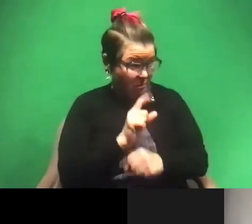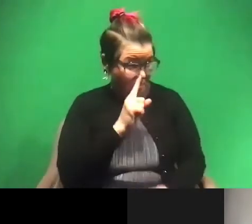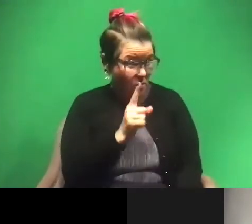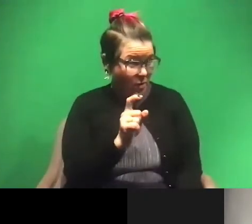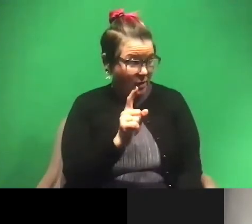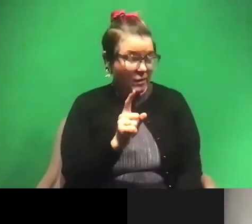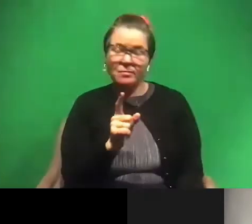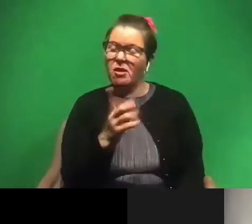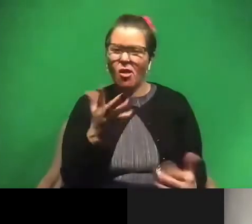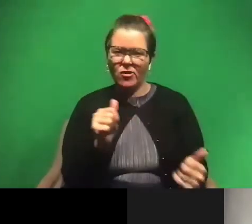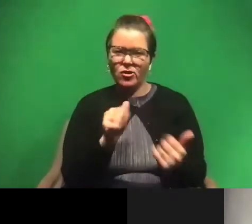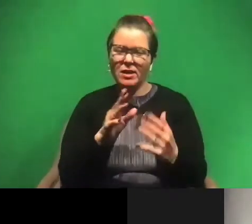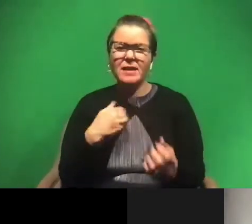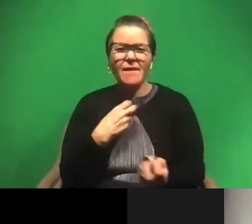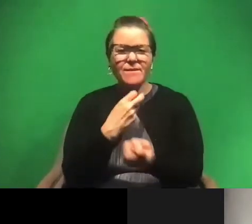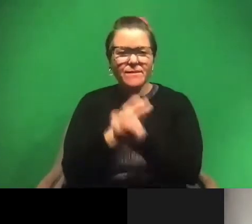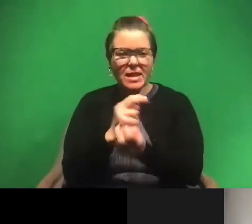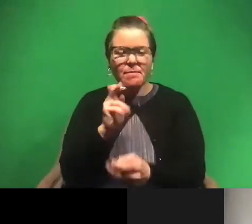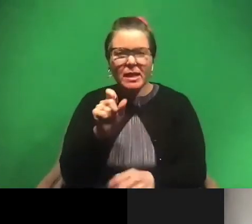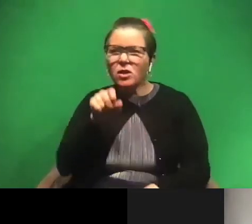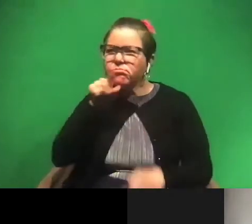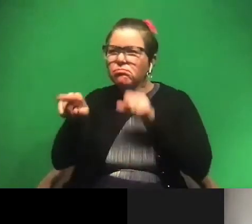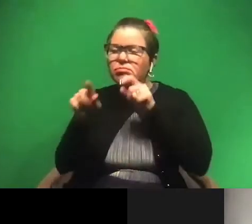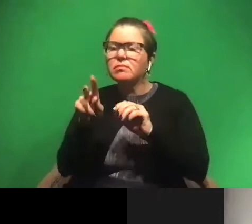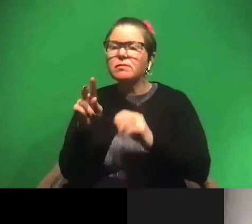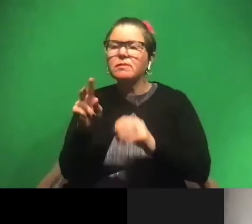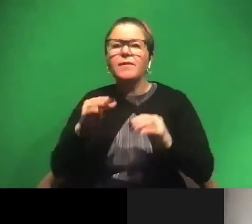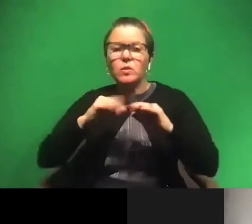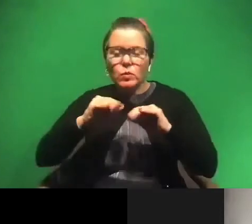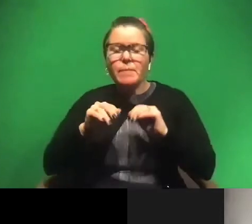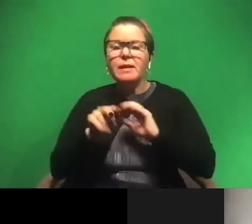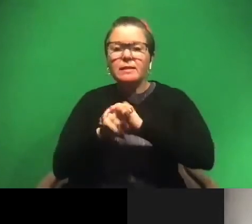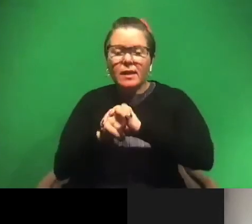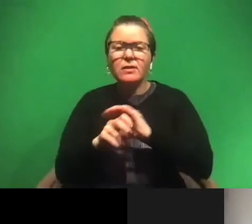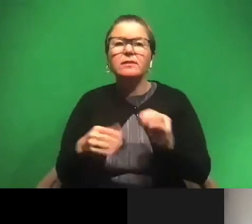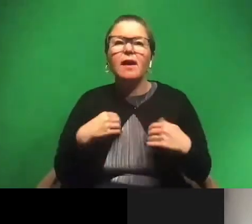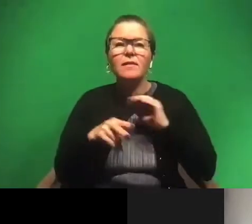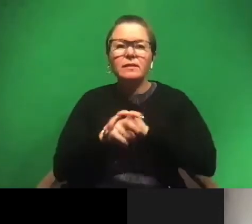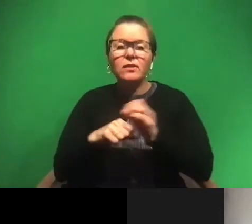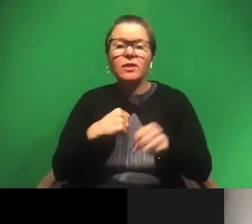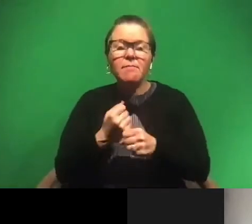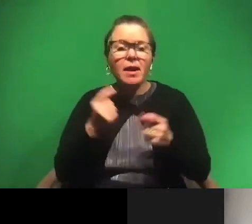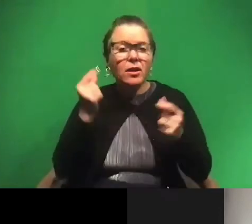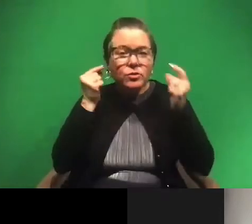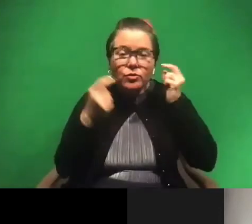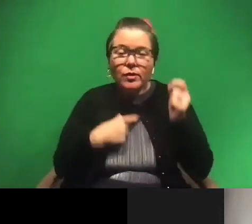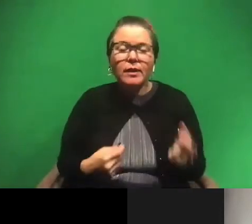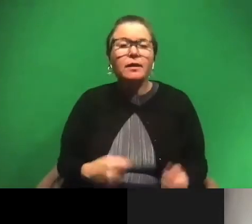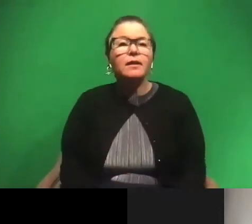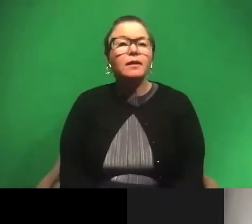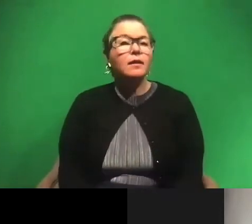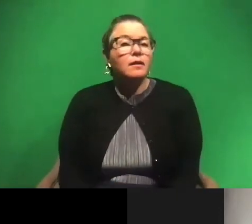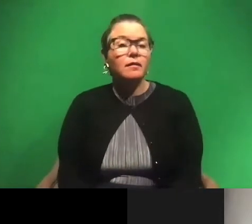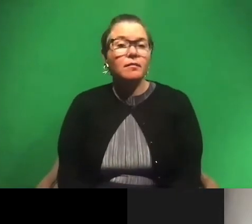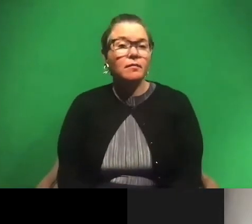have venom needle shooting snails, we've got swimming snails, we have snails that you can make jewelry out of. Like, they're not